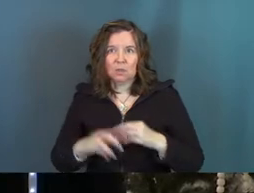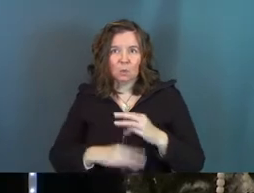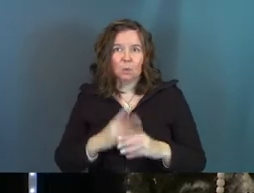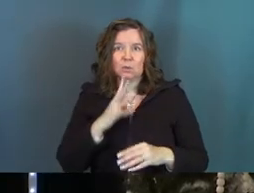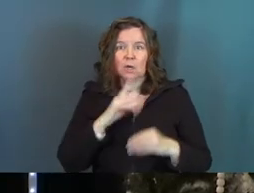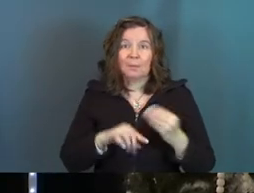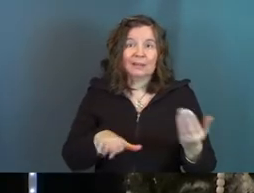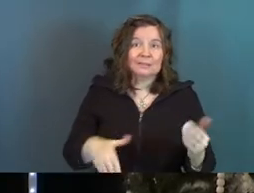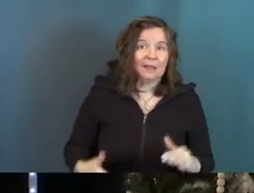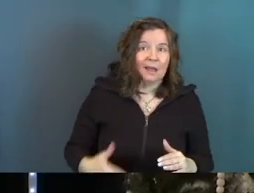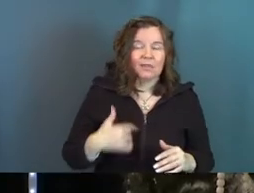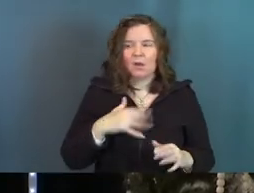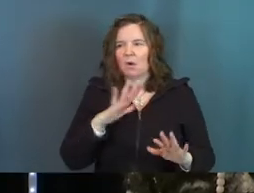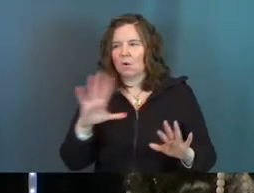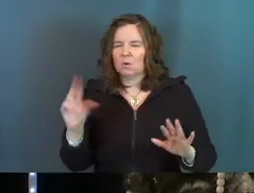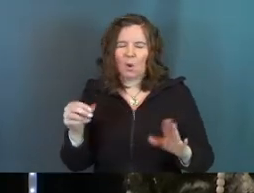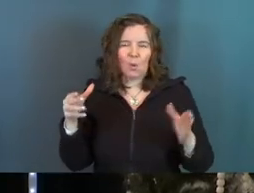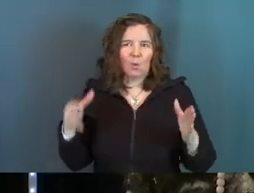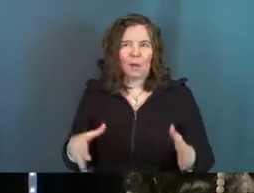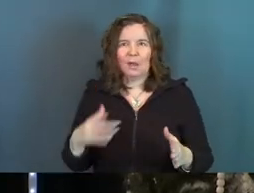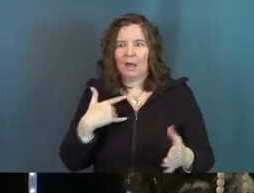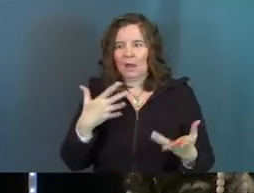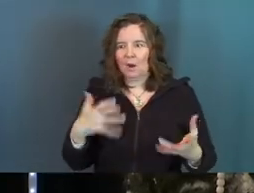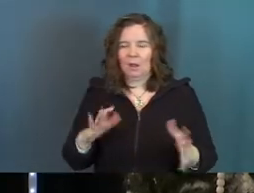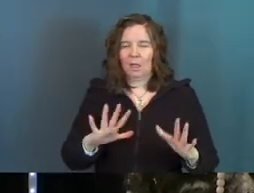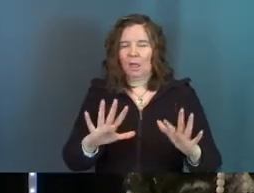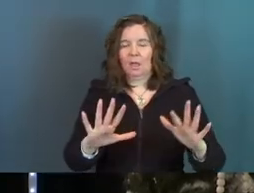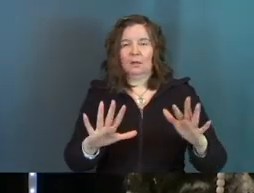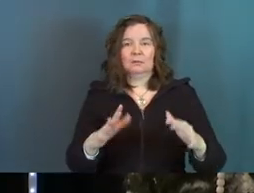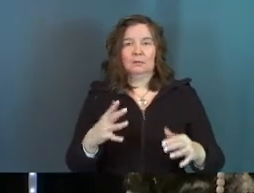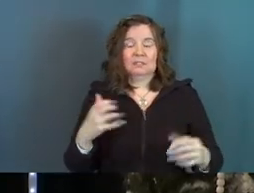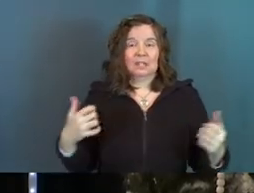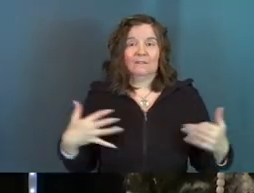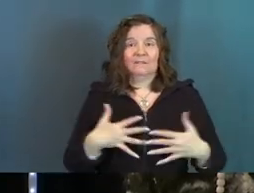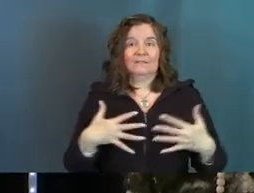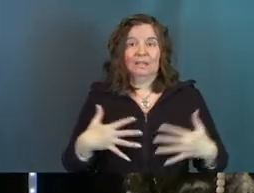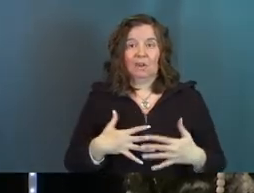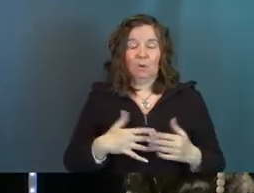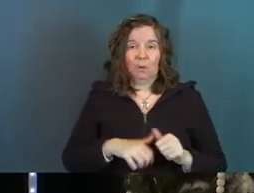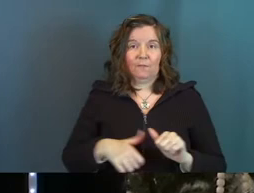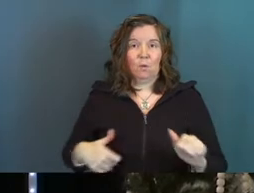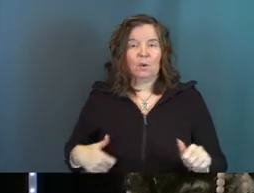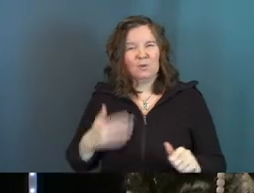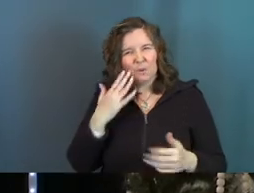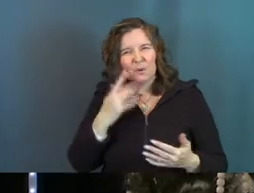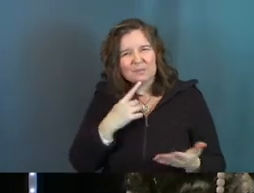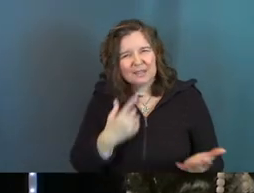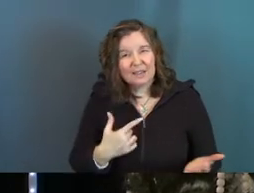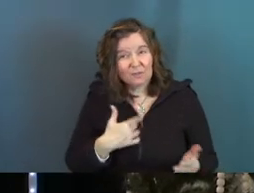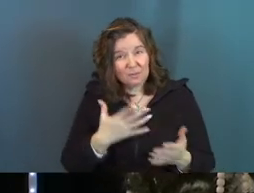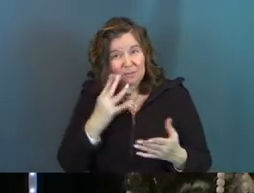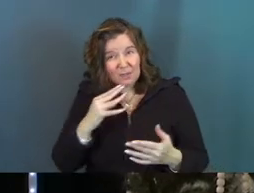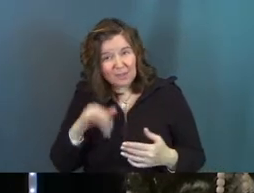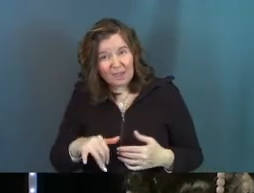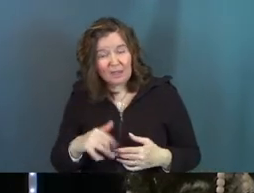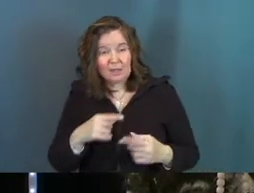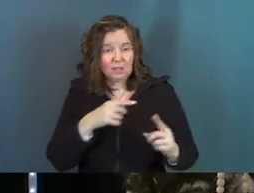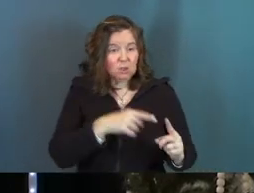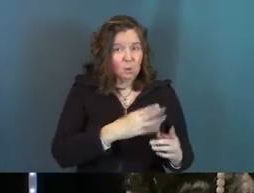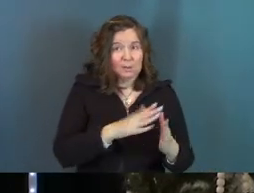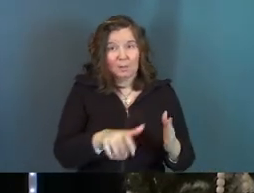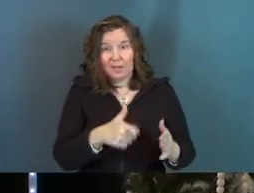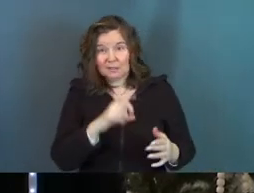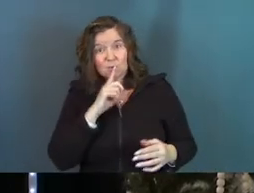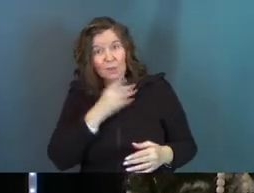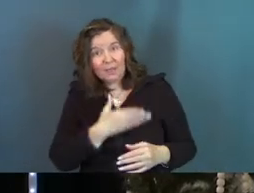And we talk about death and we're like, oh, no way. You know what I mean? Like, I don't want to, just fear and just avoidance. And we, you know what I'm saying? You ever been there? You know, like, whether that's you or somebody,